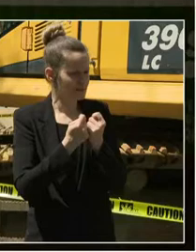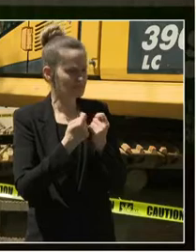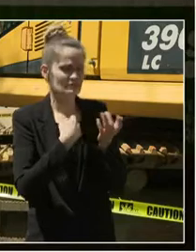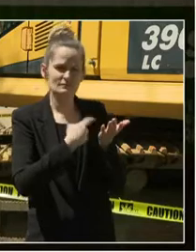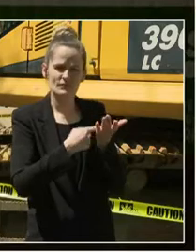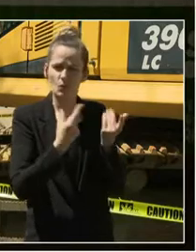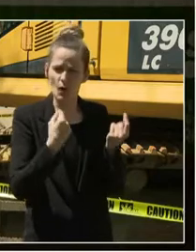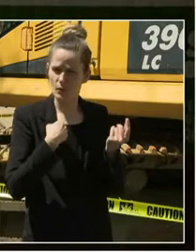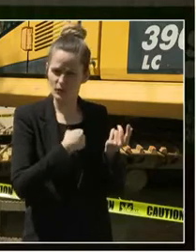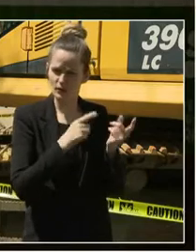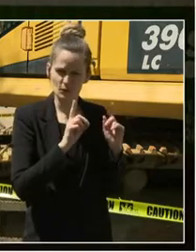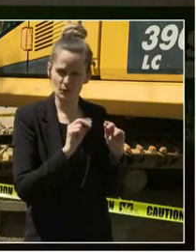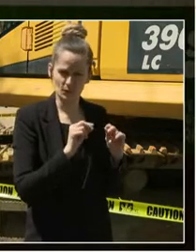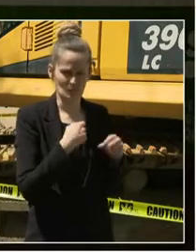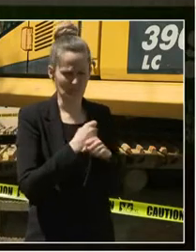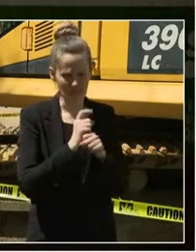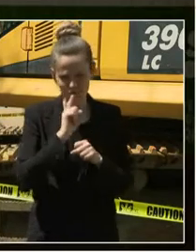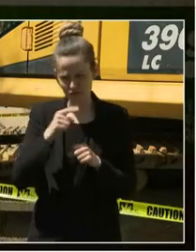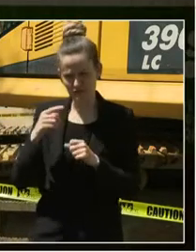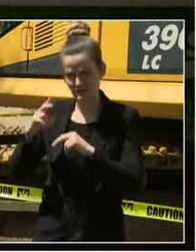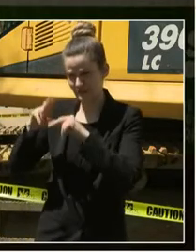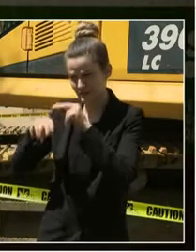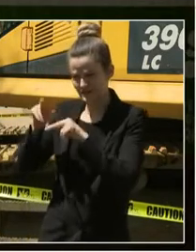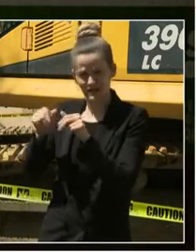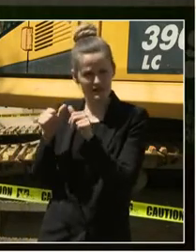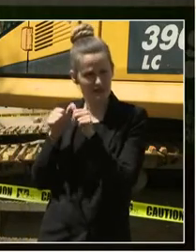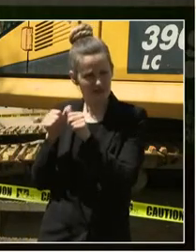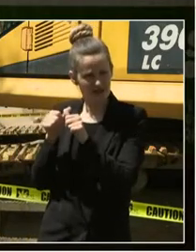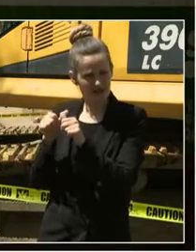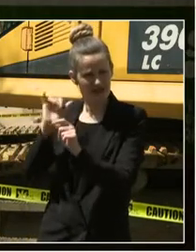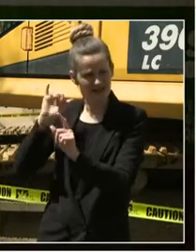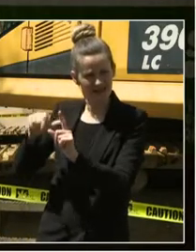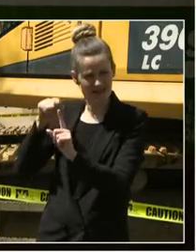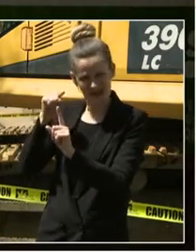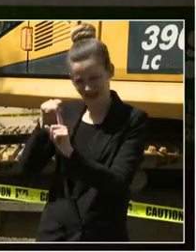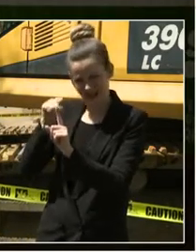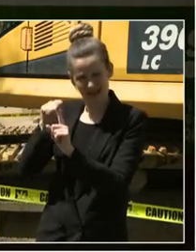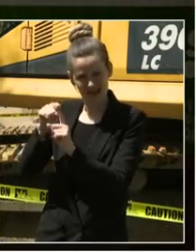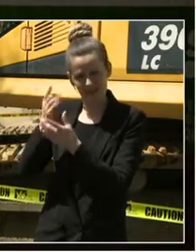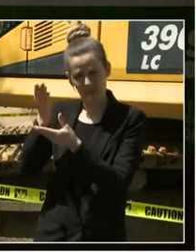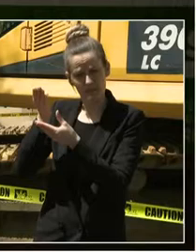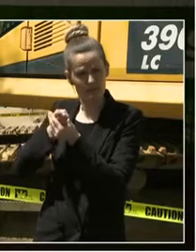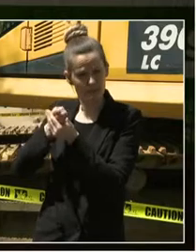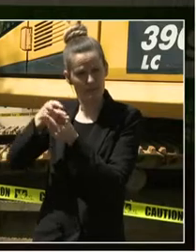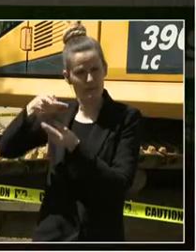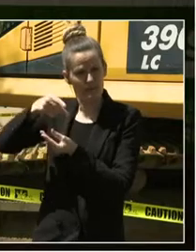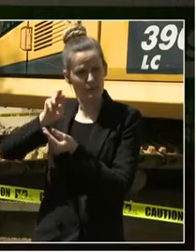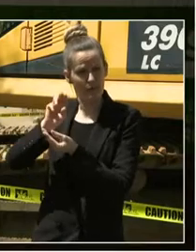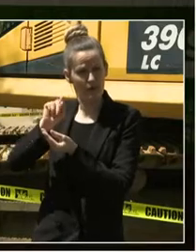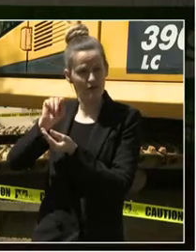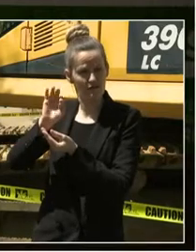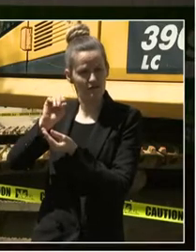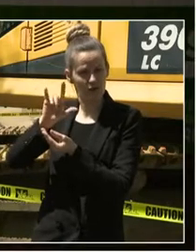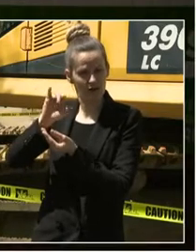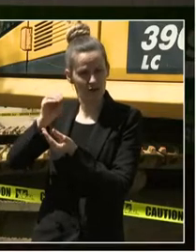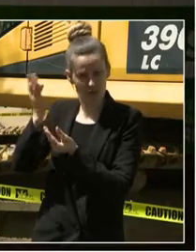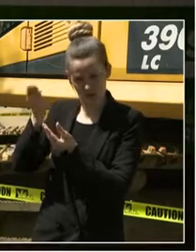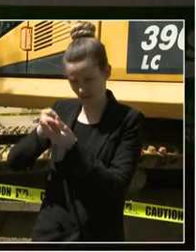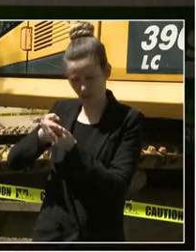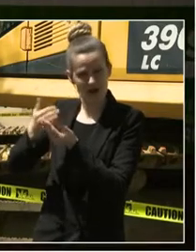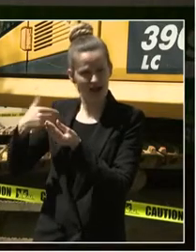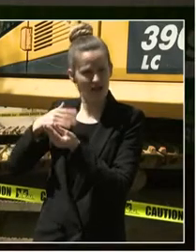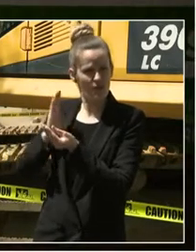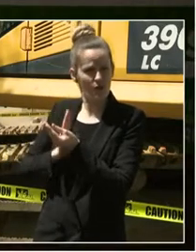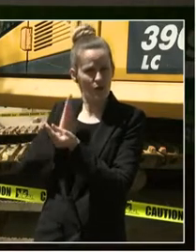of Columbia's real estate portfolio, which consists of over 840 properties. This effort